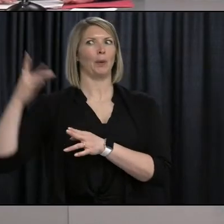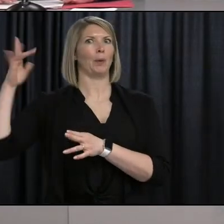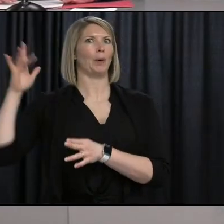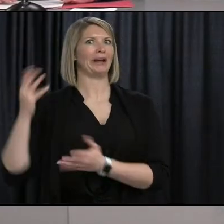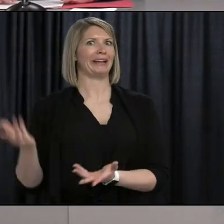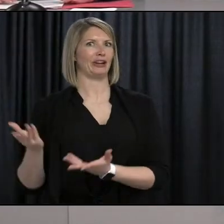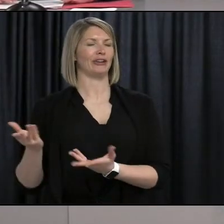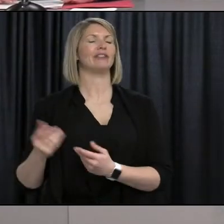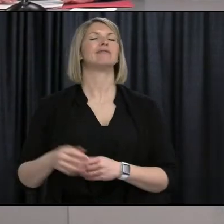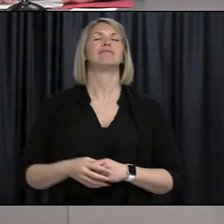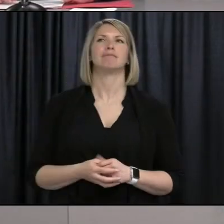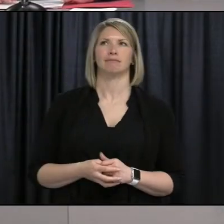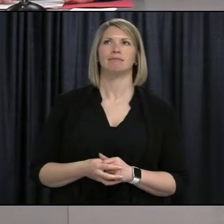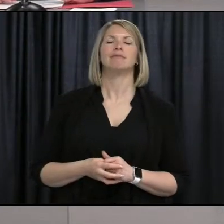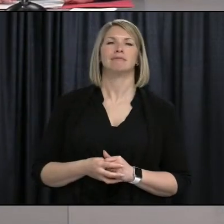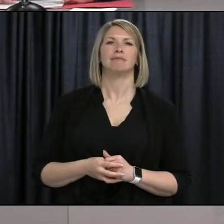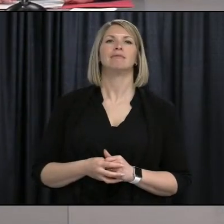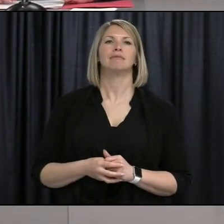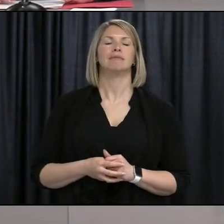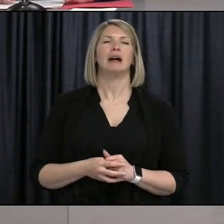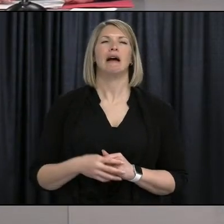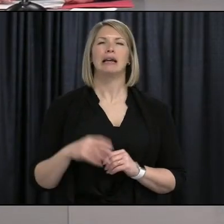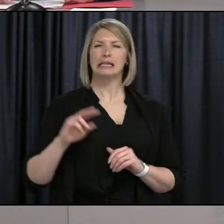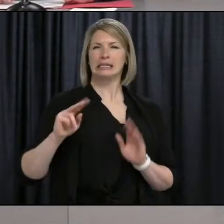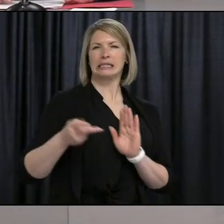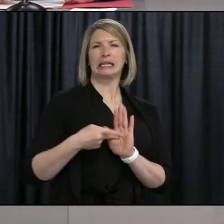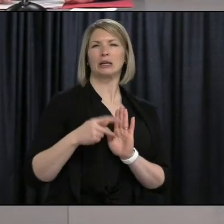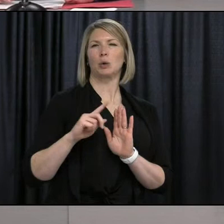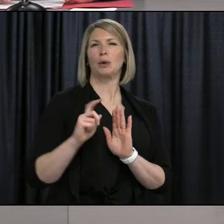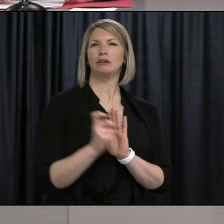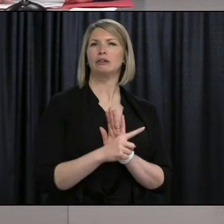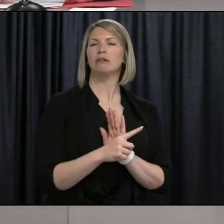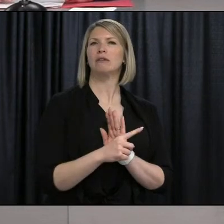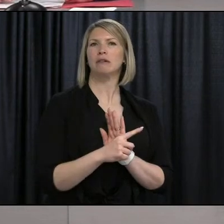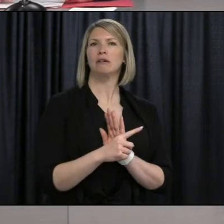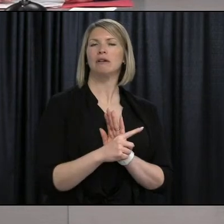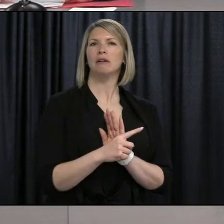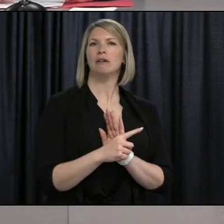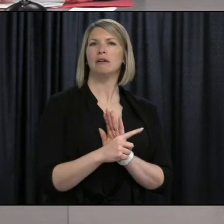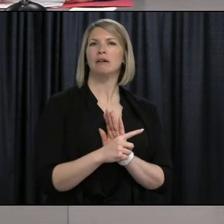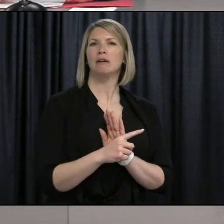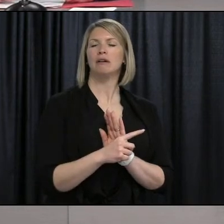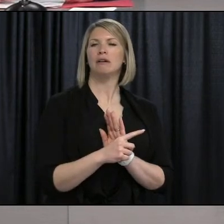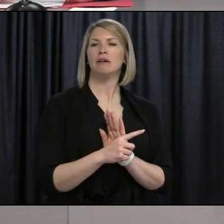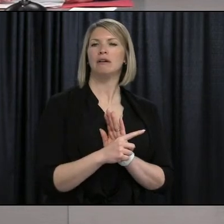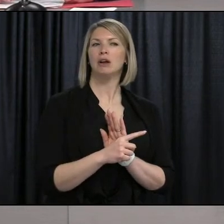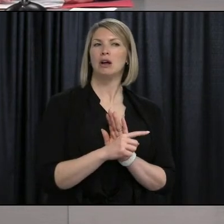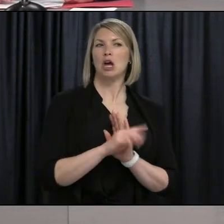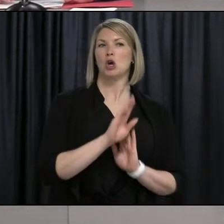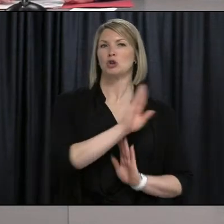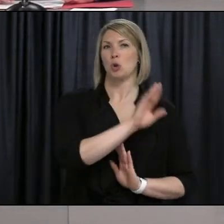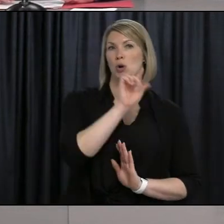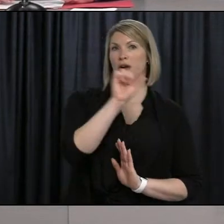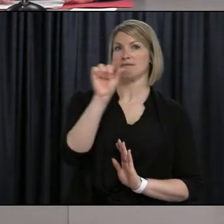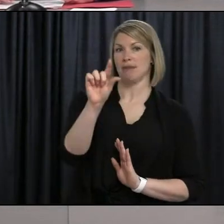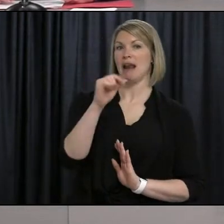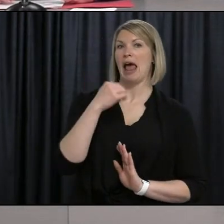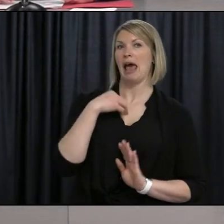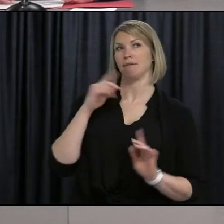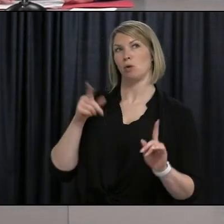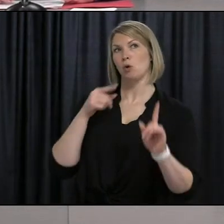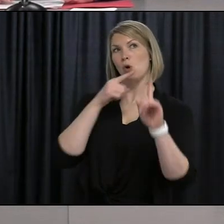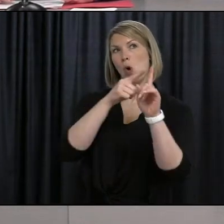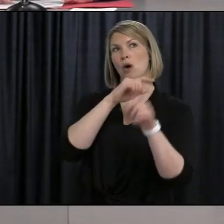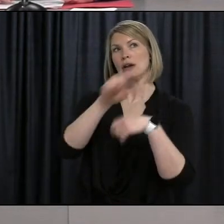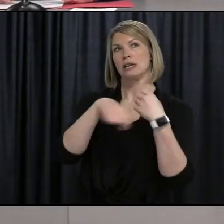And just to follow up on that, your government still has a goal of net zero emissions by 2050.